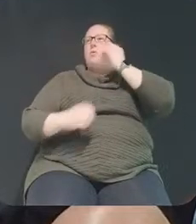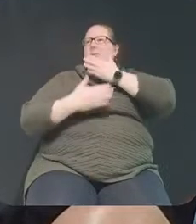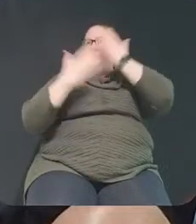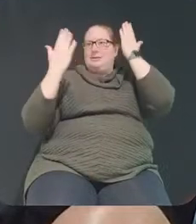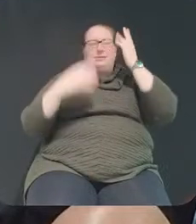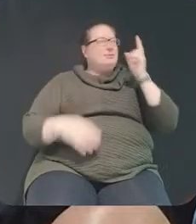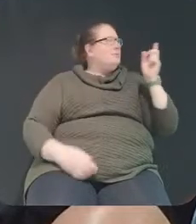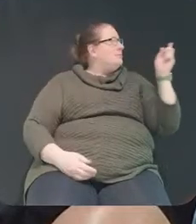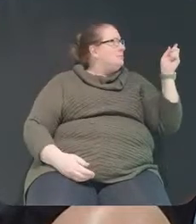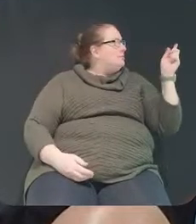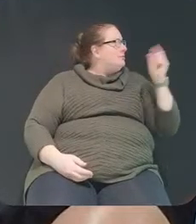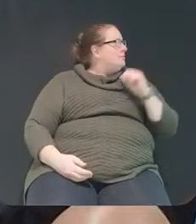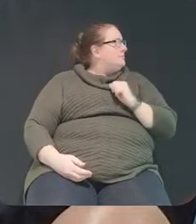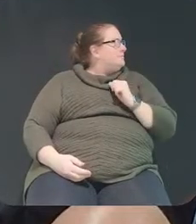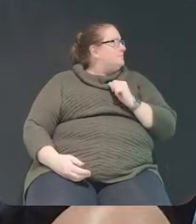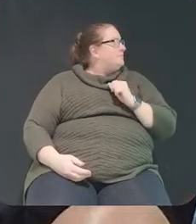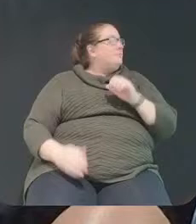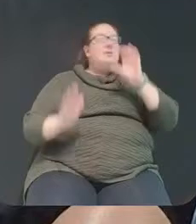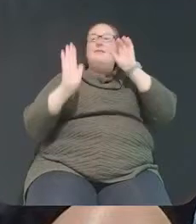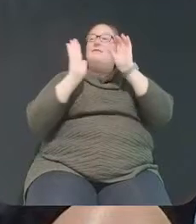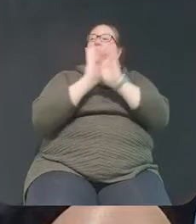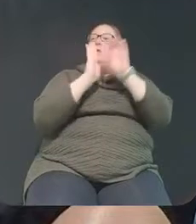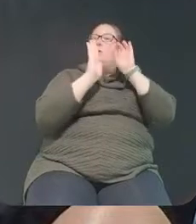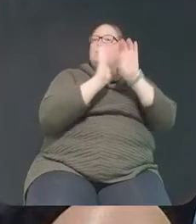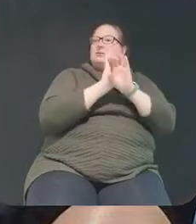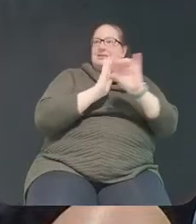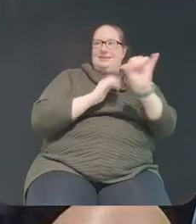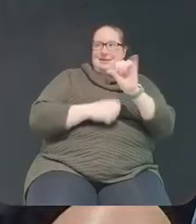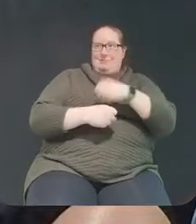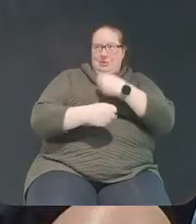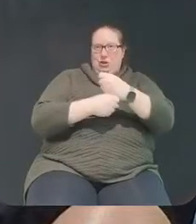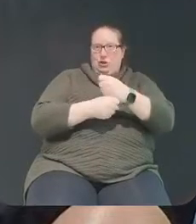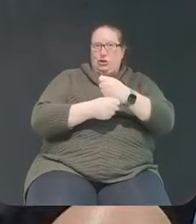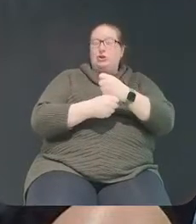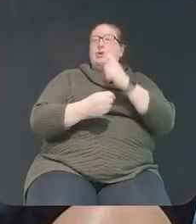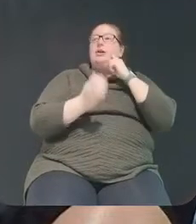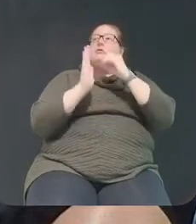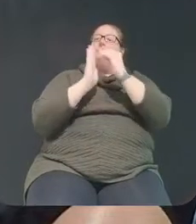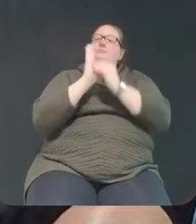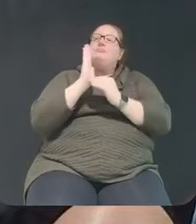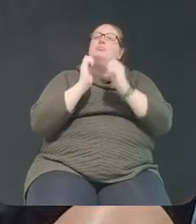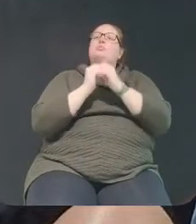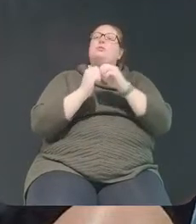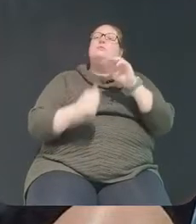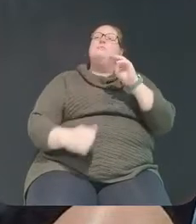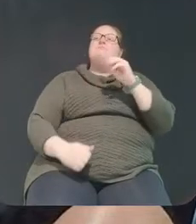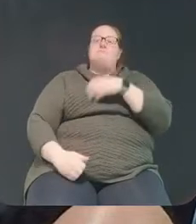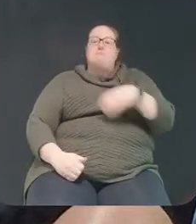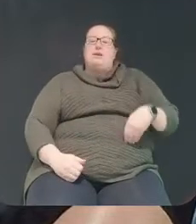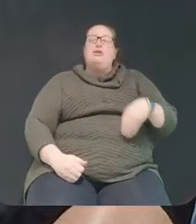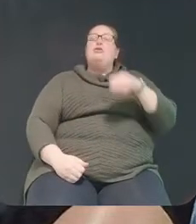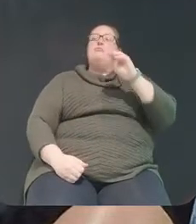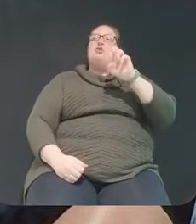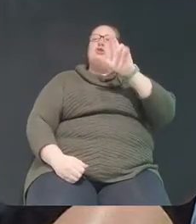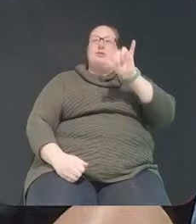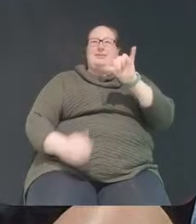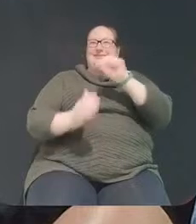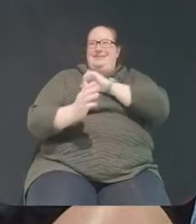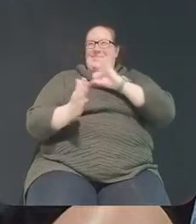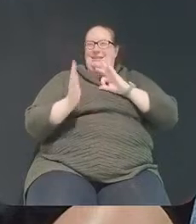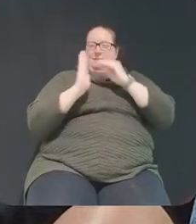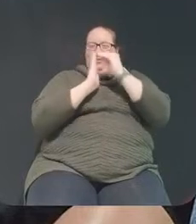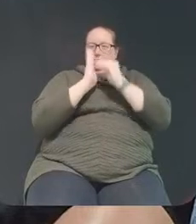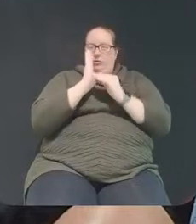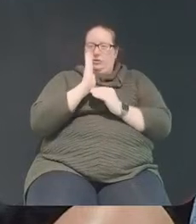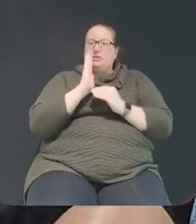here. These photos were taken the same year and are cataloged with Mayor Murray's staff records. They're part of a